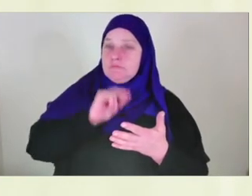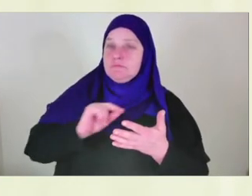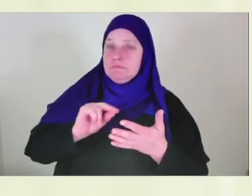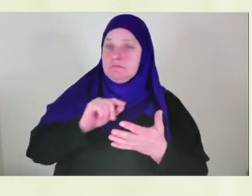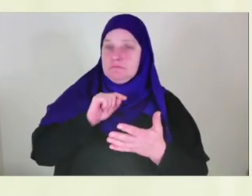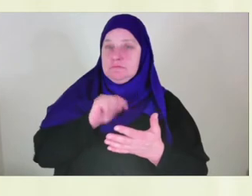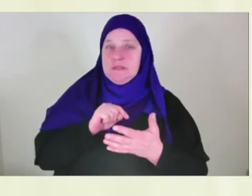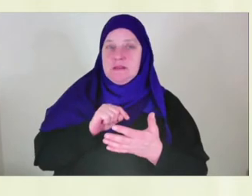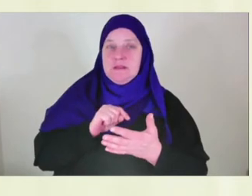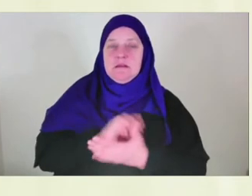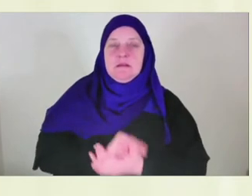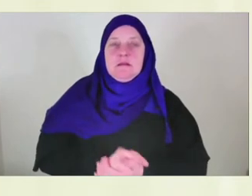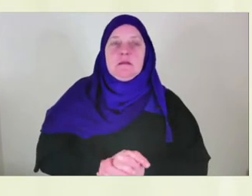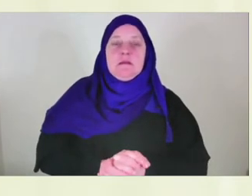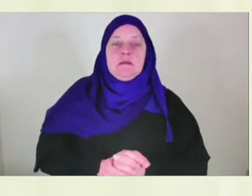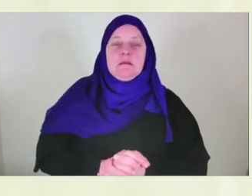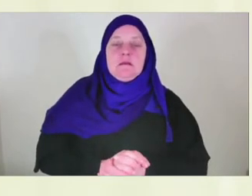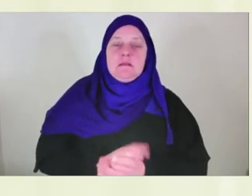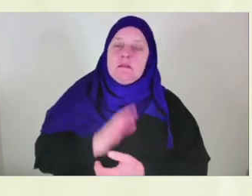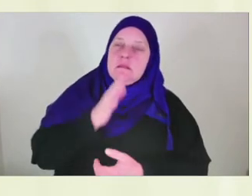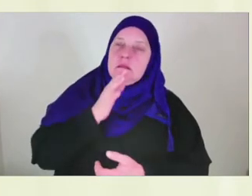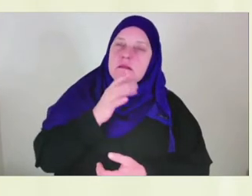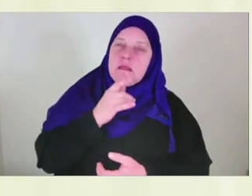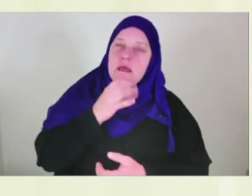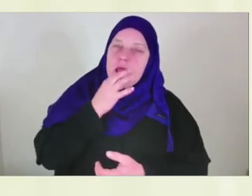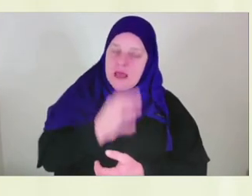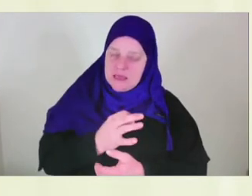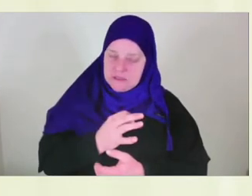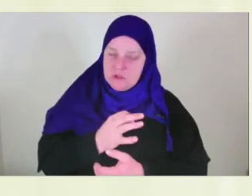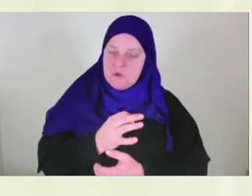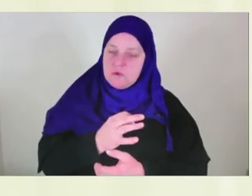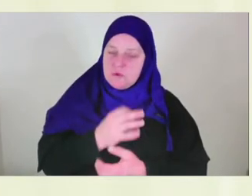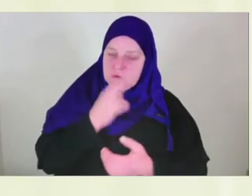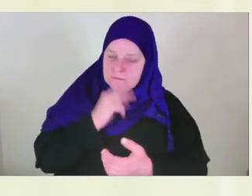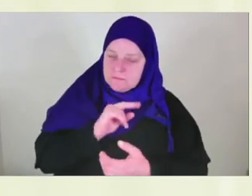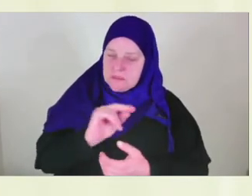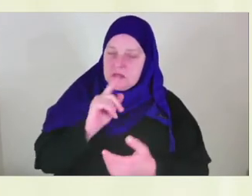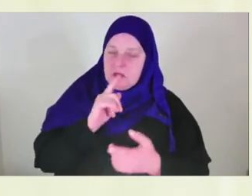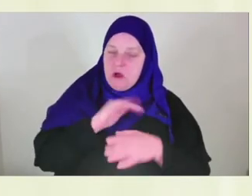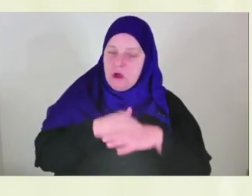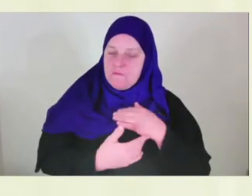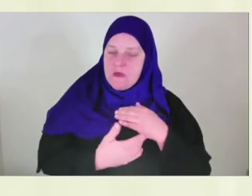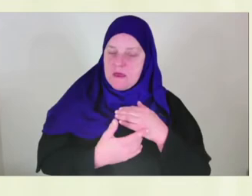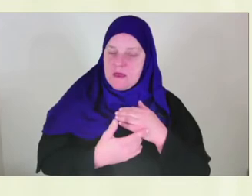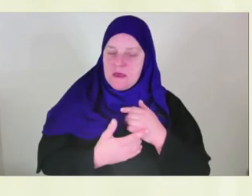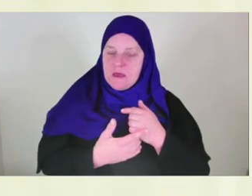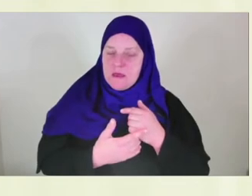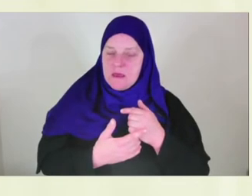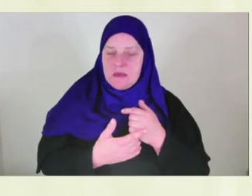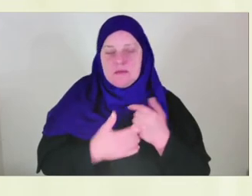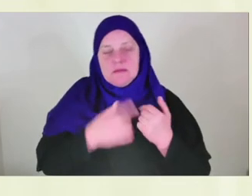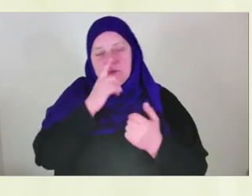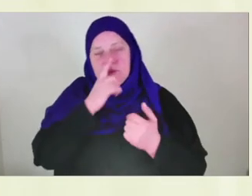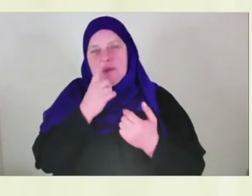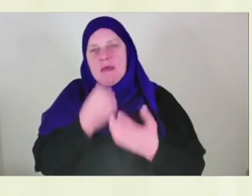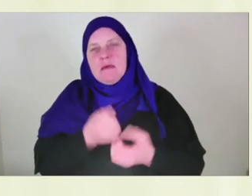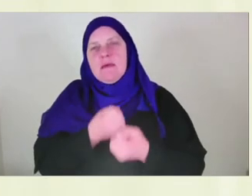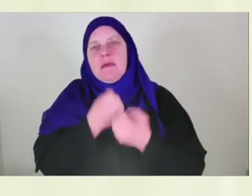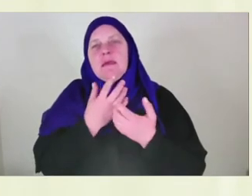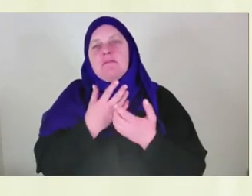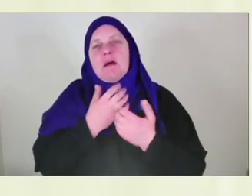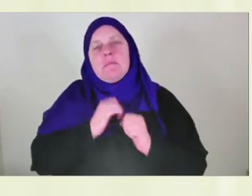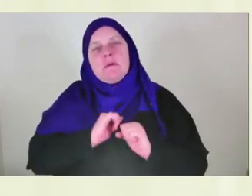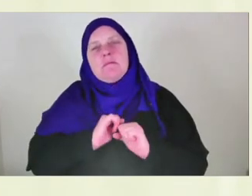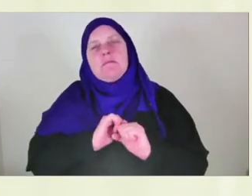this sacrifice and his forbearing and enduring studies, you wouldn't have this knowledge. Yep. And